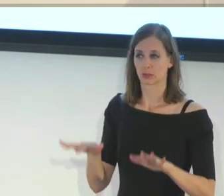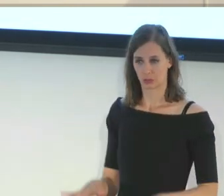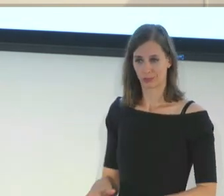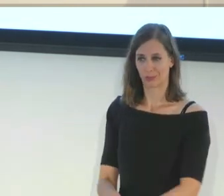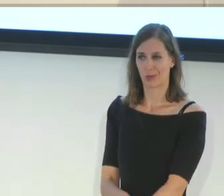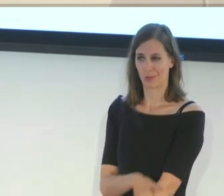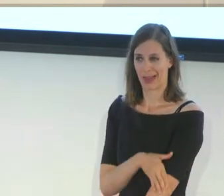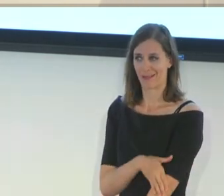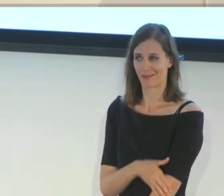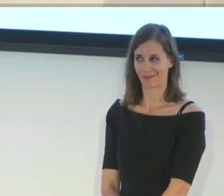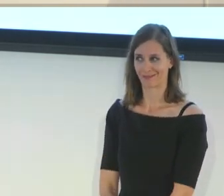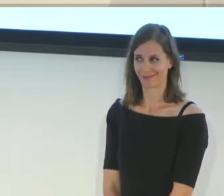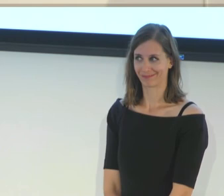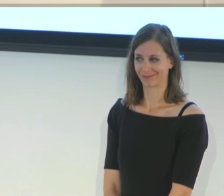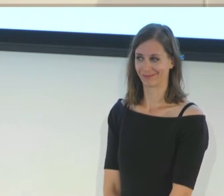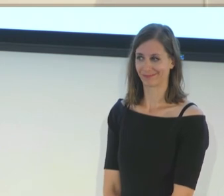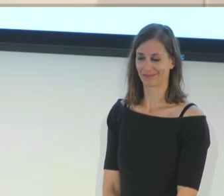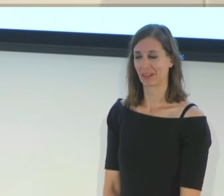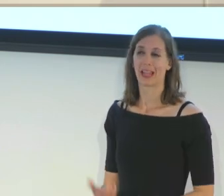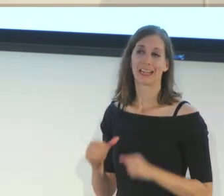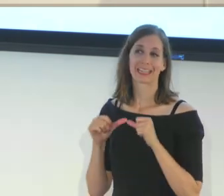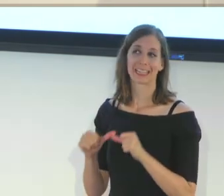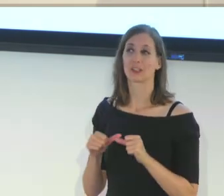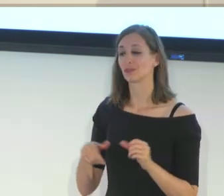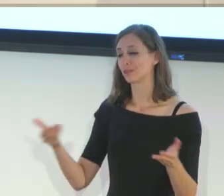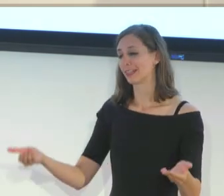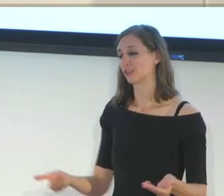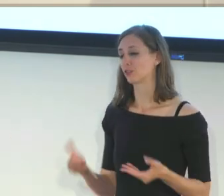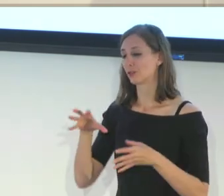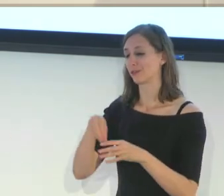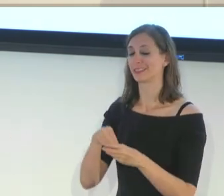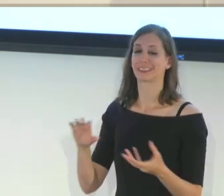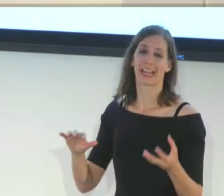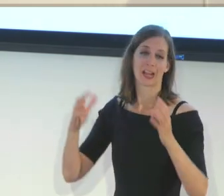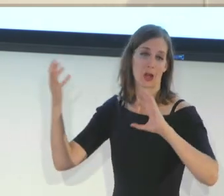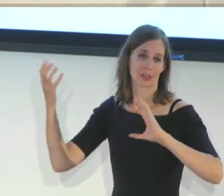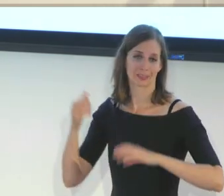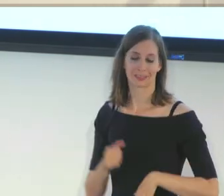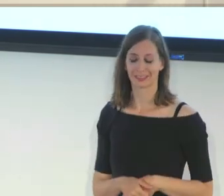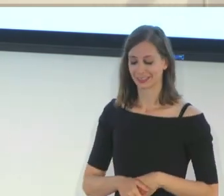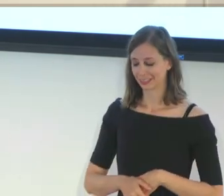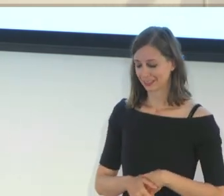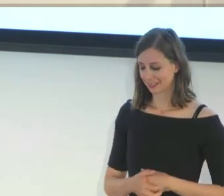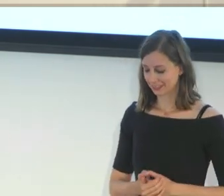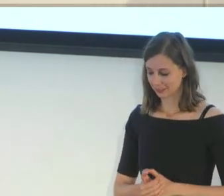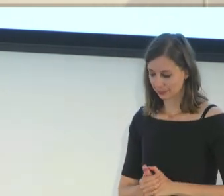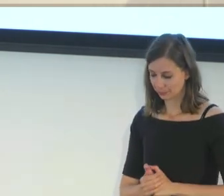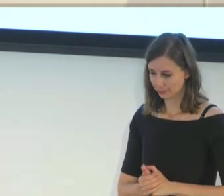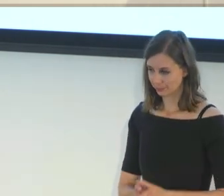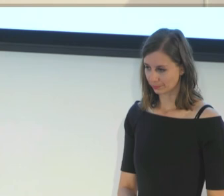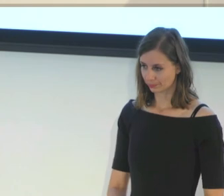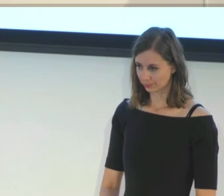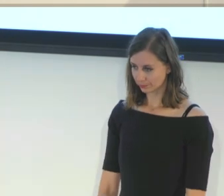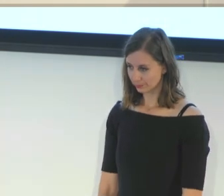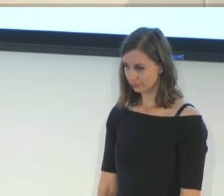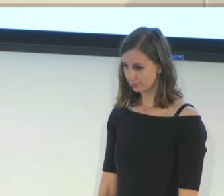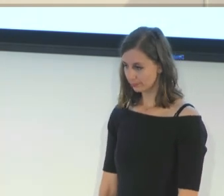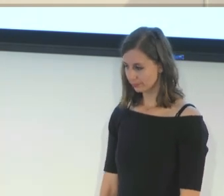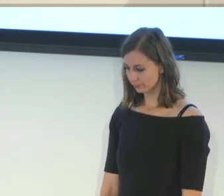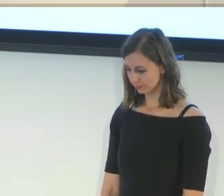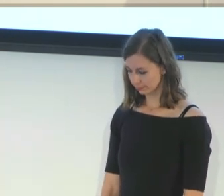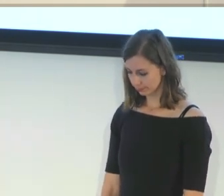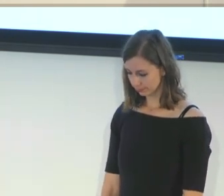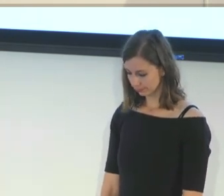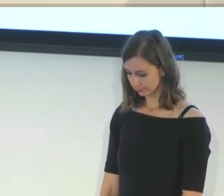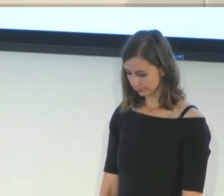and continue to introduce chaos, and so hence my attempt at synthesizing some of this information.